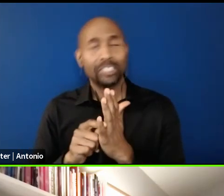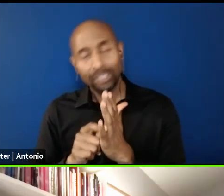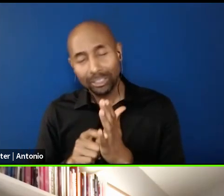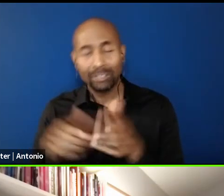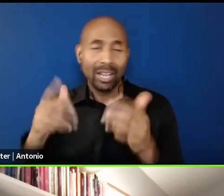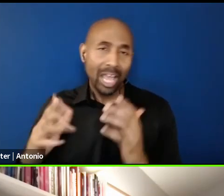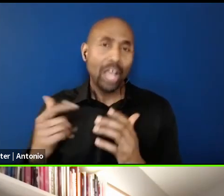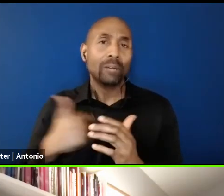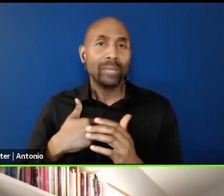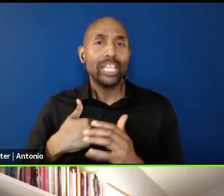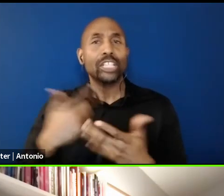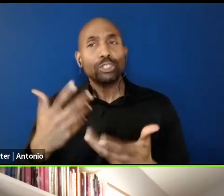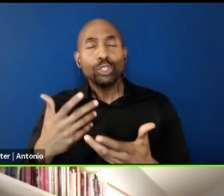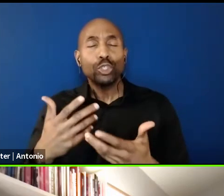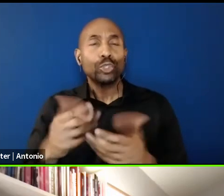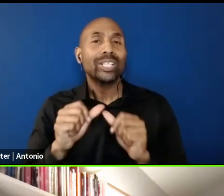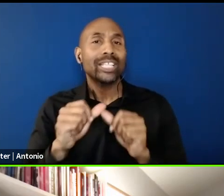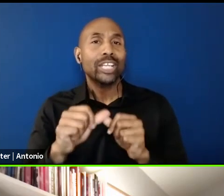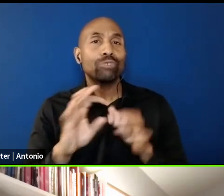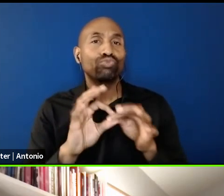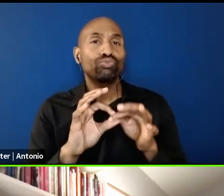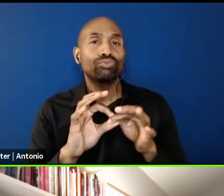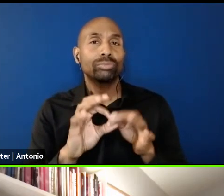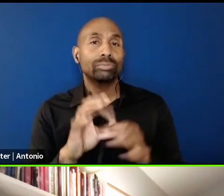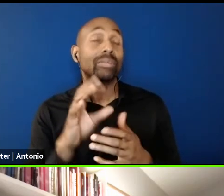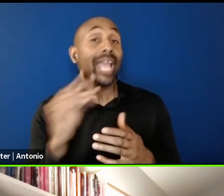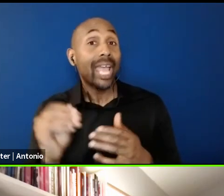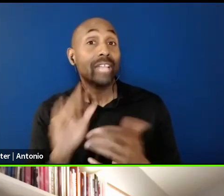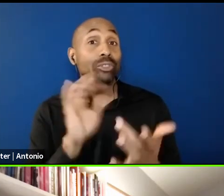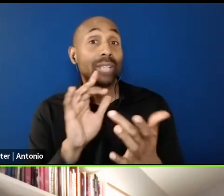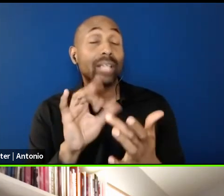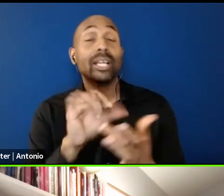touch and get in touch with people whose work